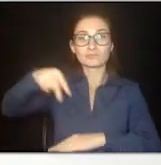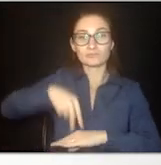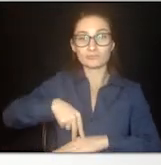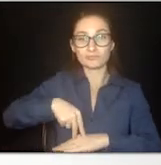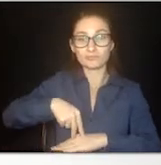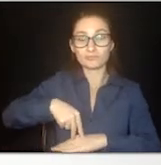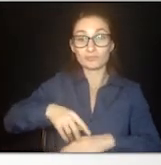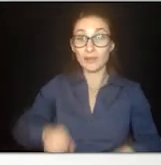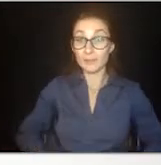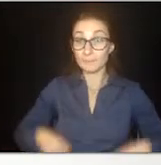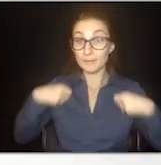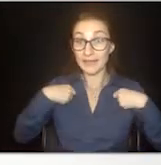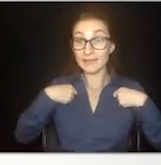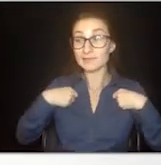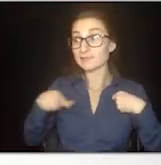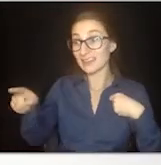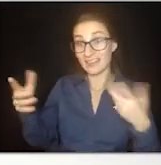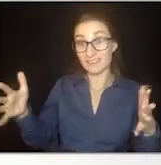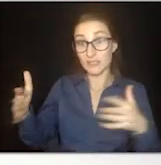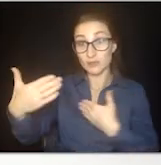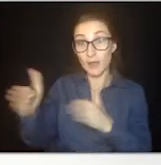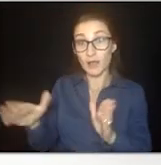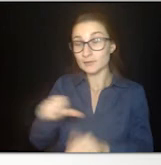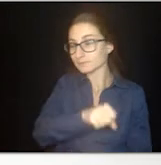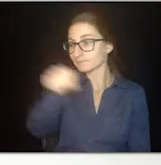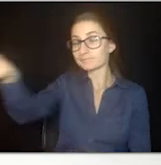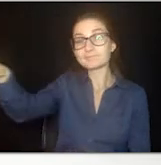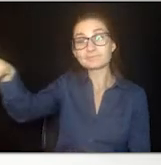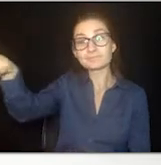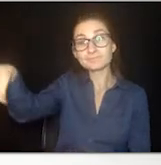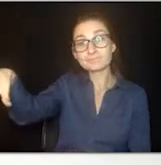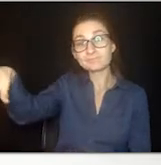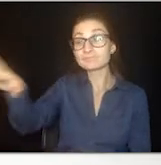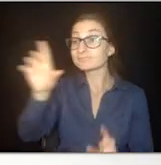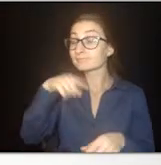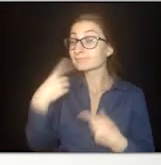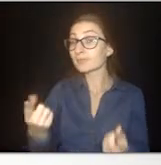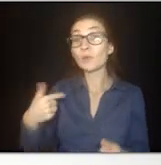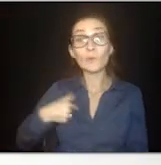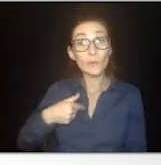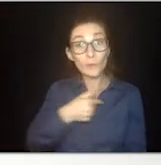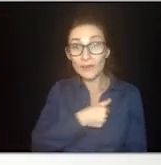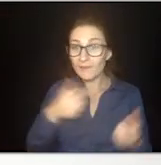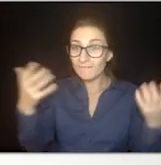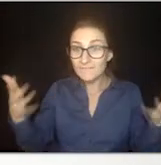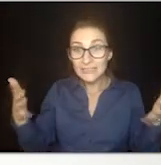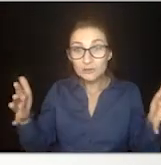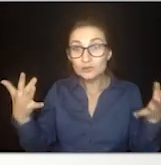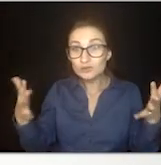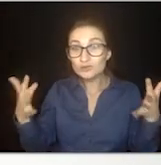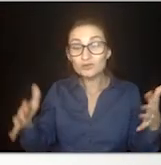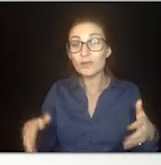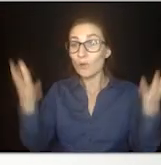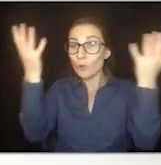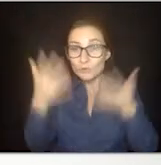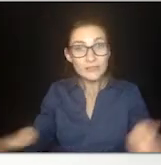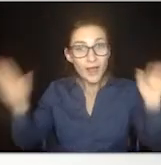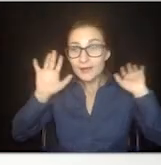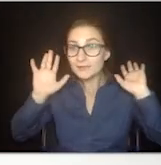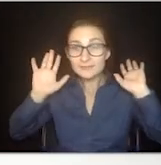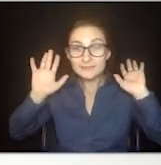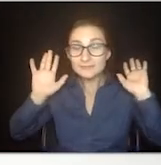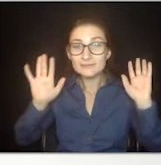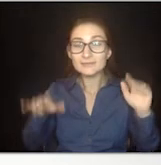and you take the blanket to a finished box. And you say, okay, we are finished or all